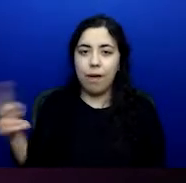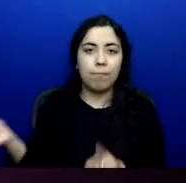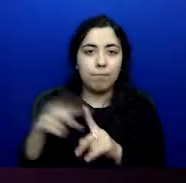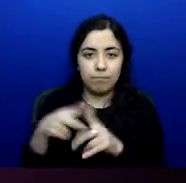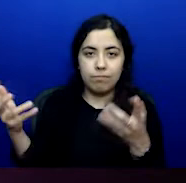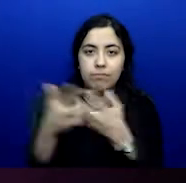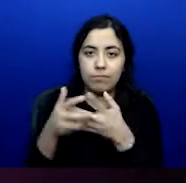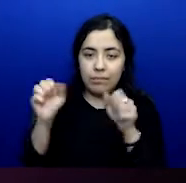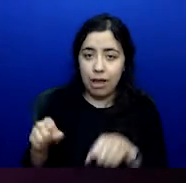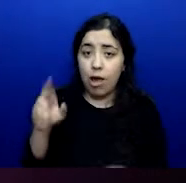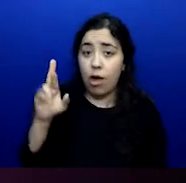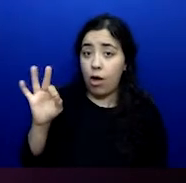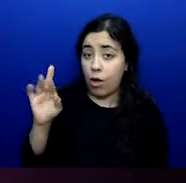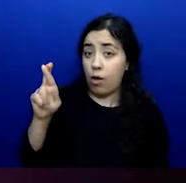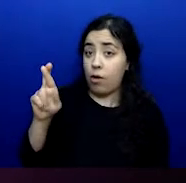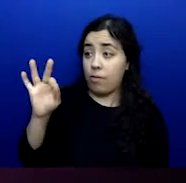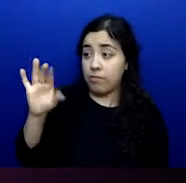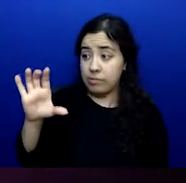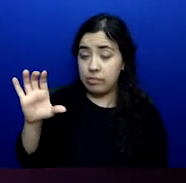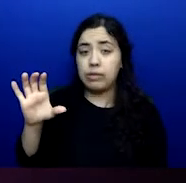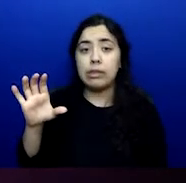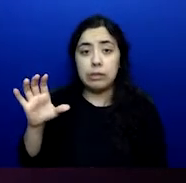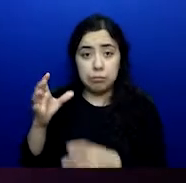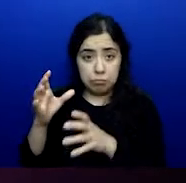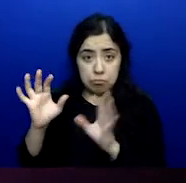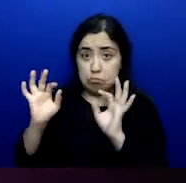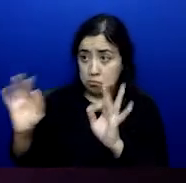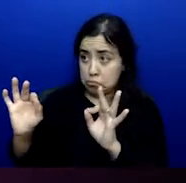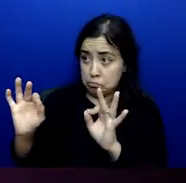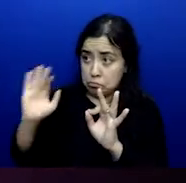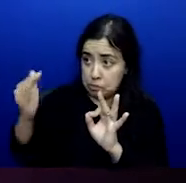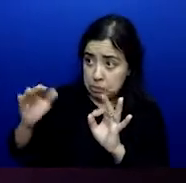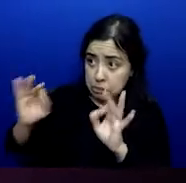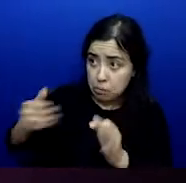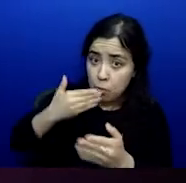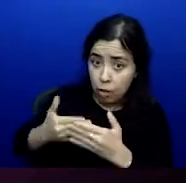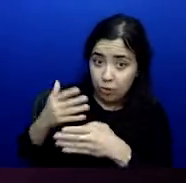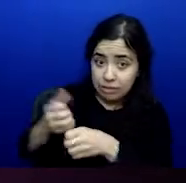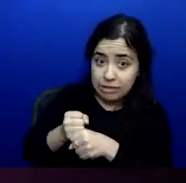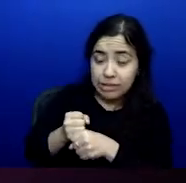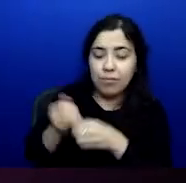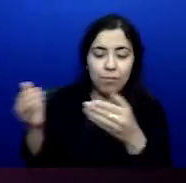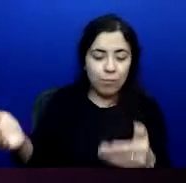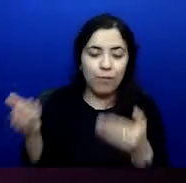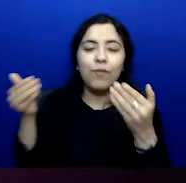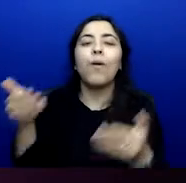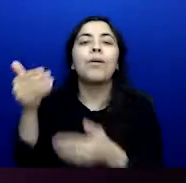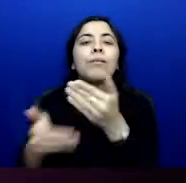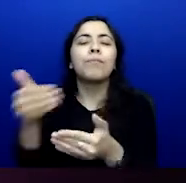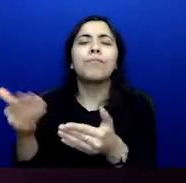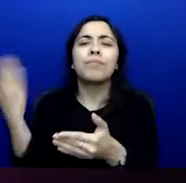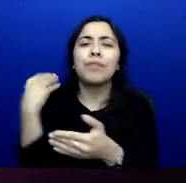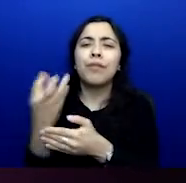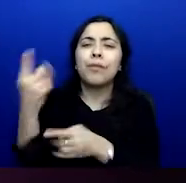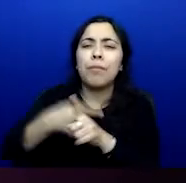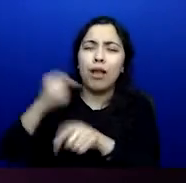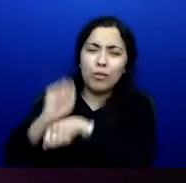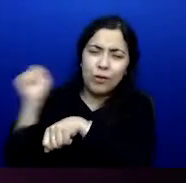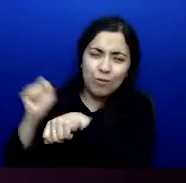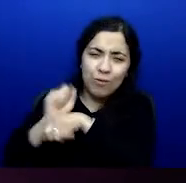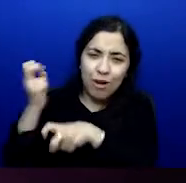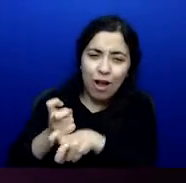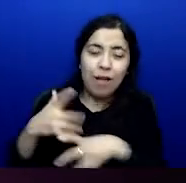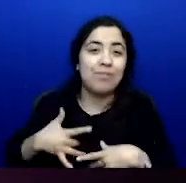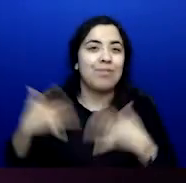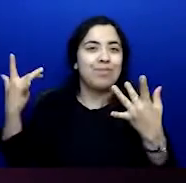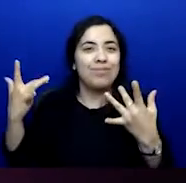well received, and so we decided to move forward. We have been hard at work the last few months, and I'm so